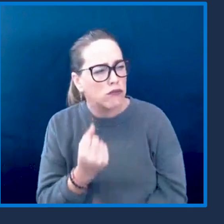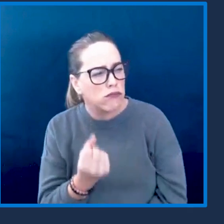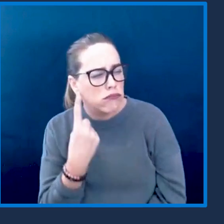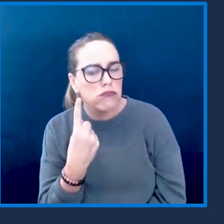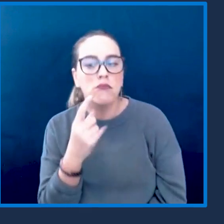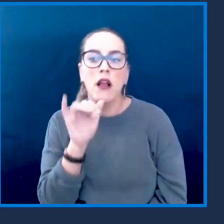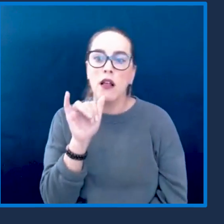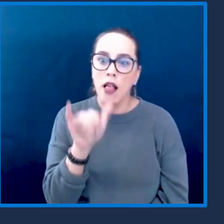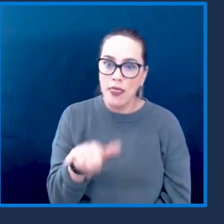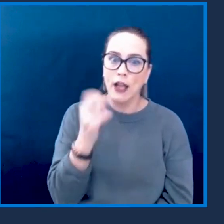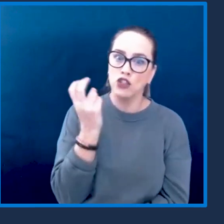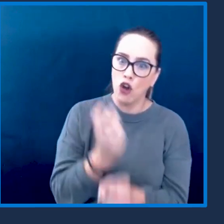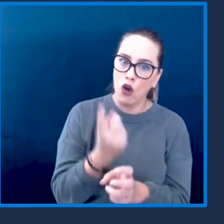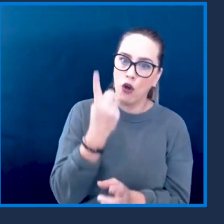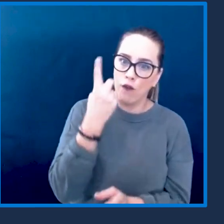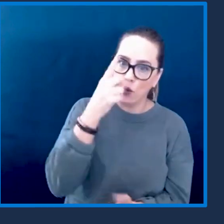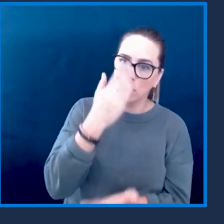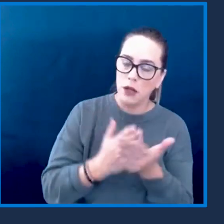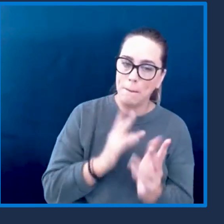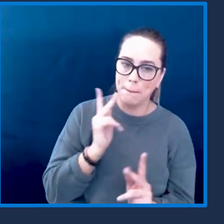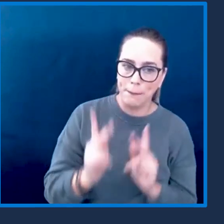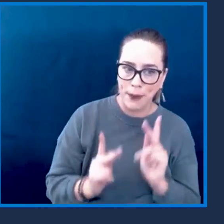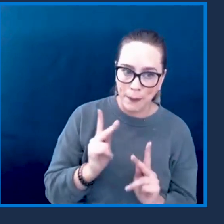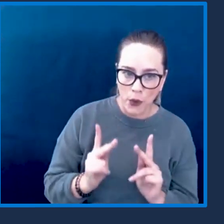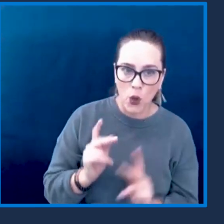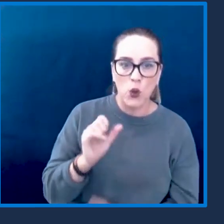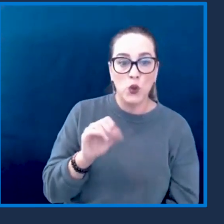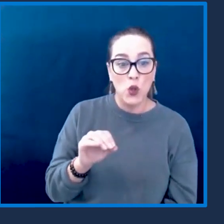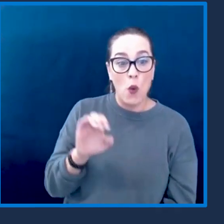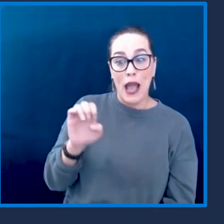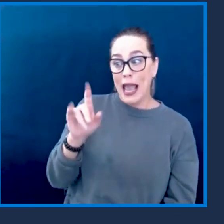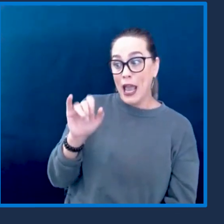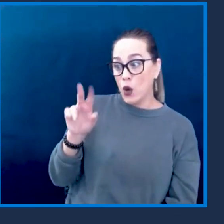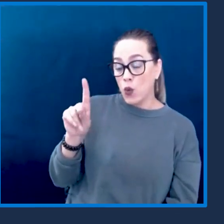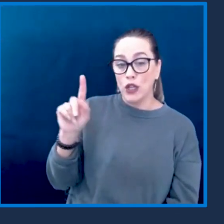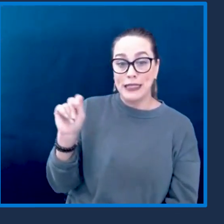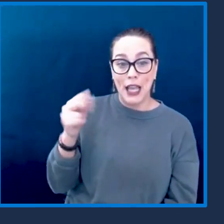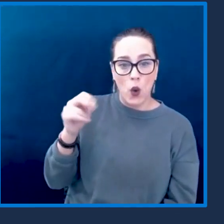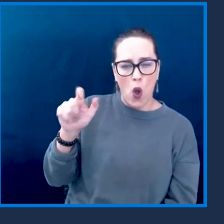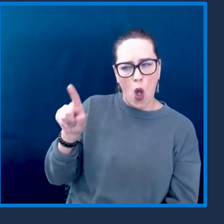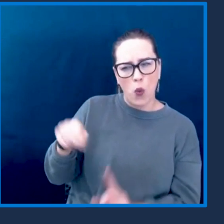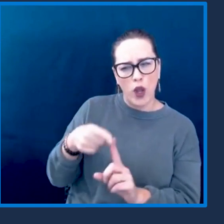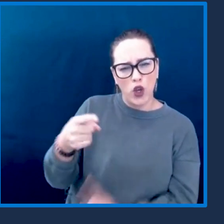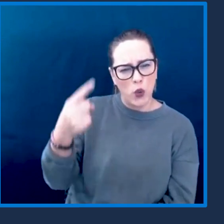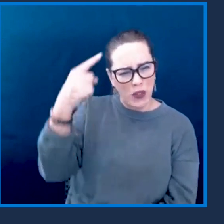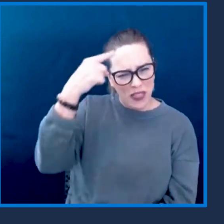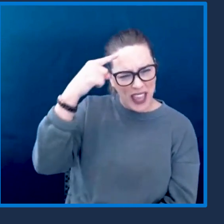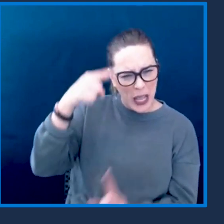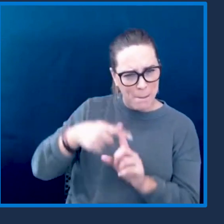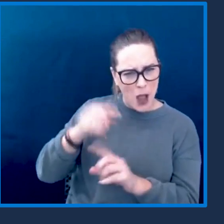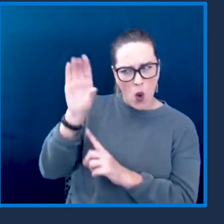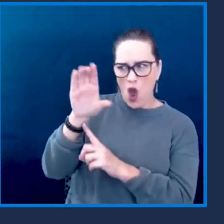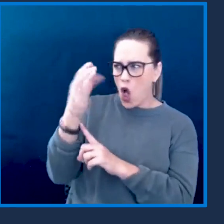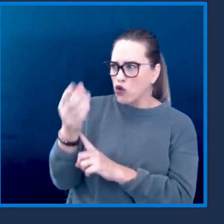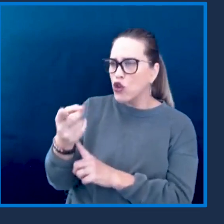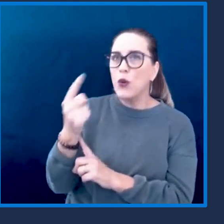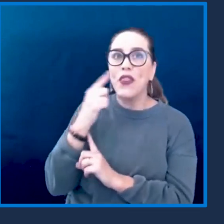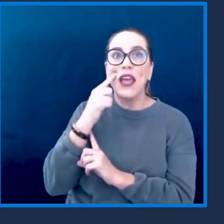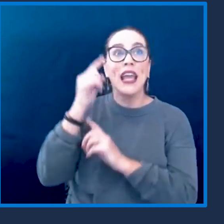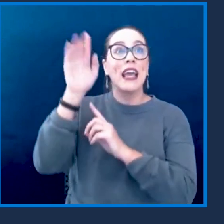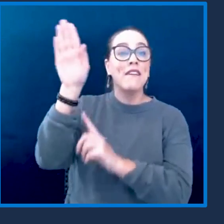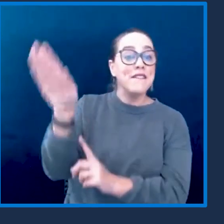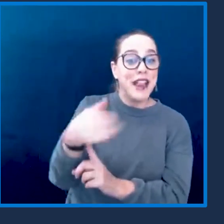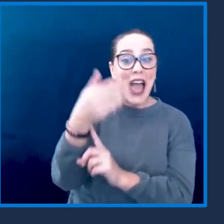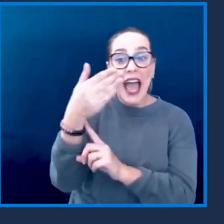which Edward T. Hall said is what we usually think about when we think about a culture. We think about flags and festivals and fashions